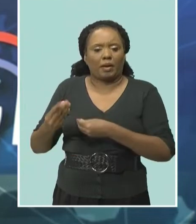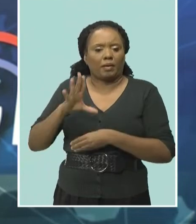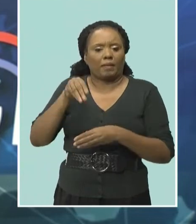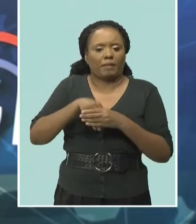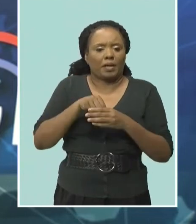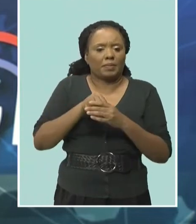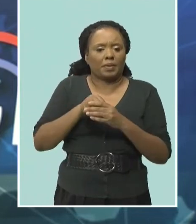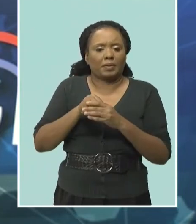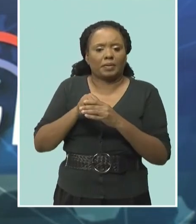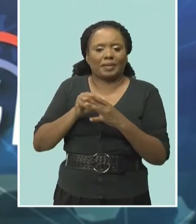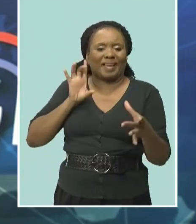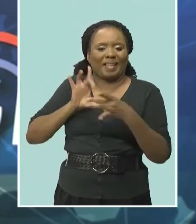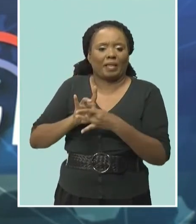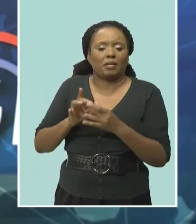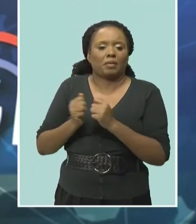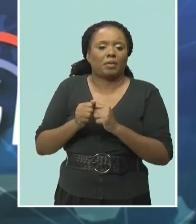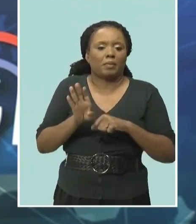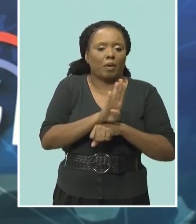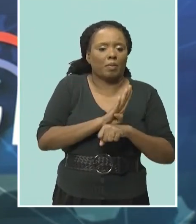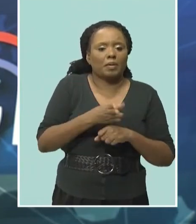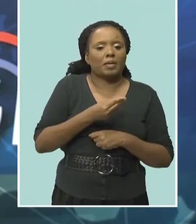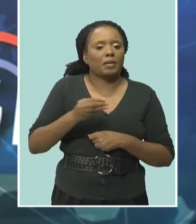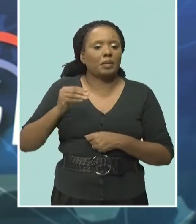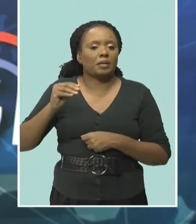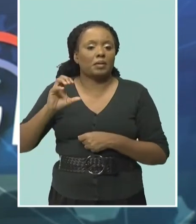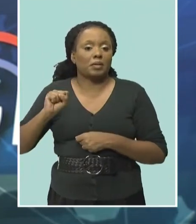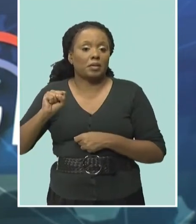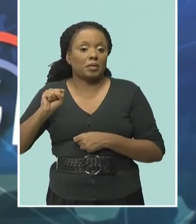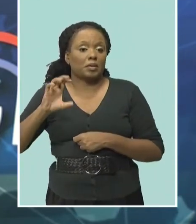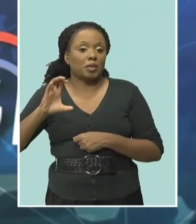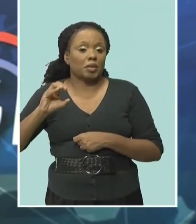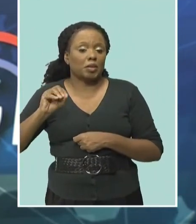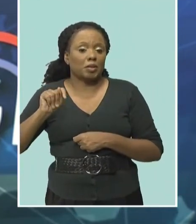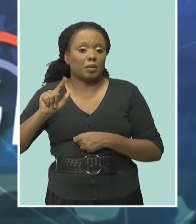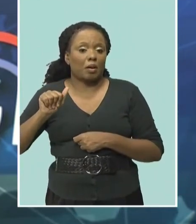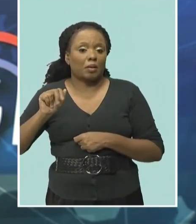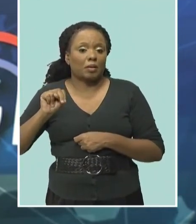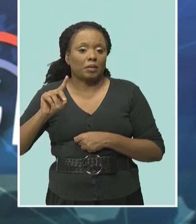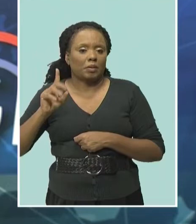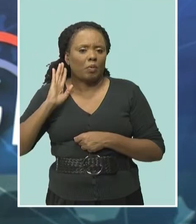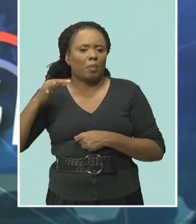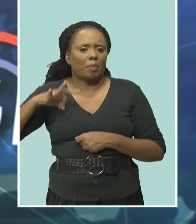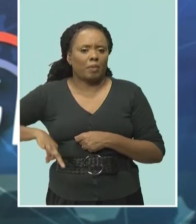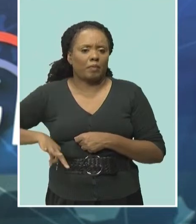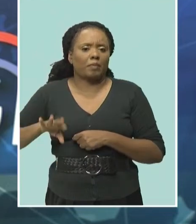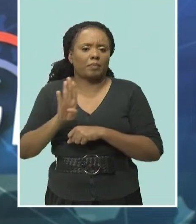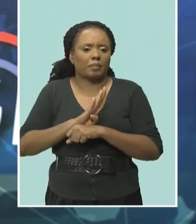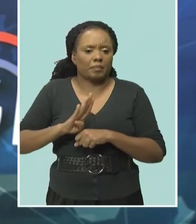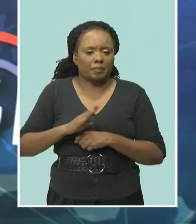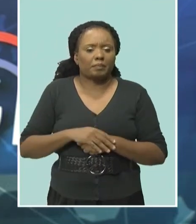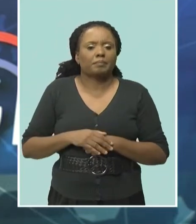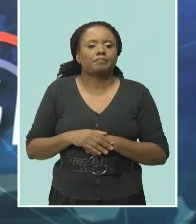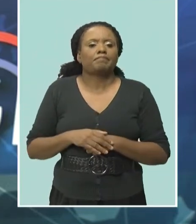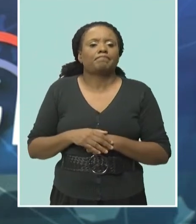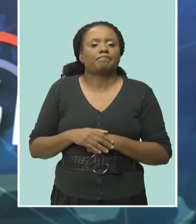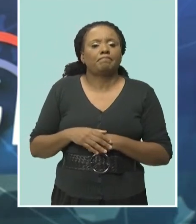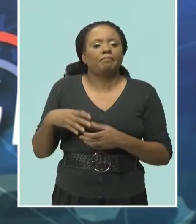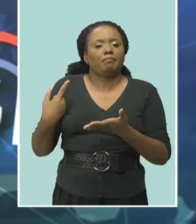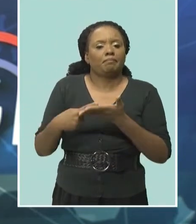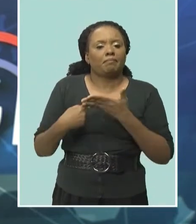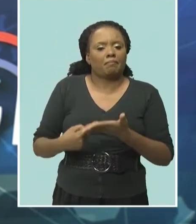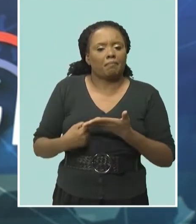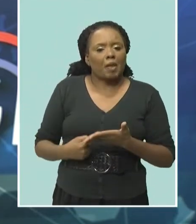and Scotland will benefit Barbadians. He gave this assessment as he addressed the Invest Barbados-Scotland Trade and Investment Mission to